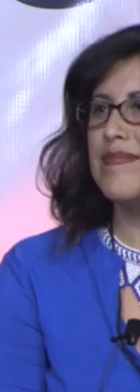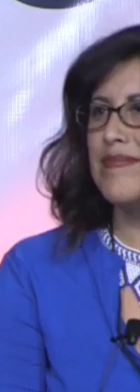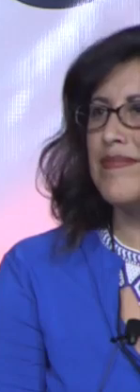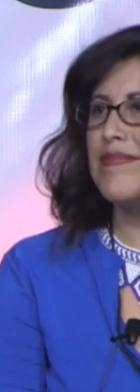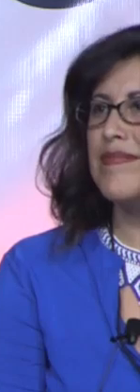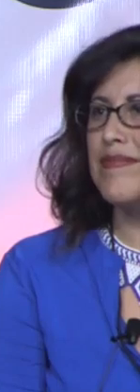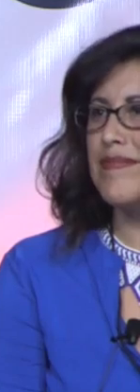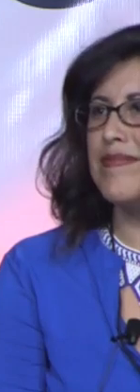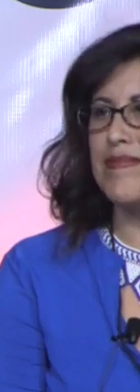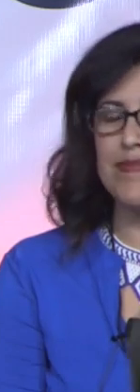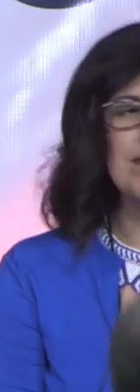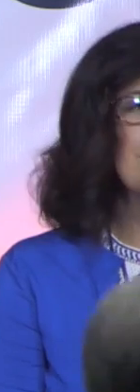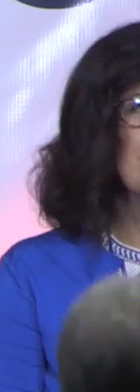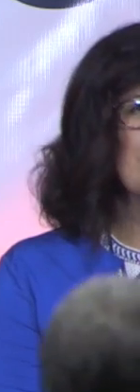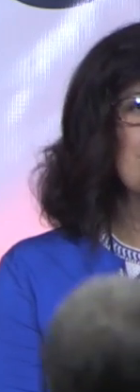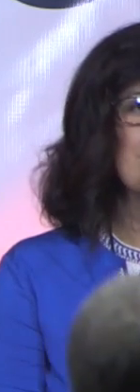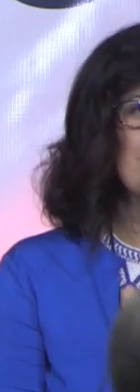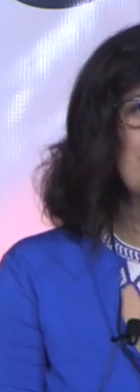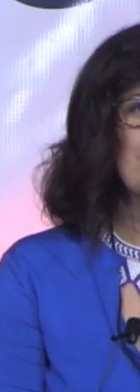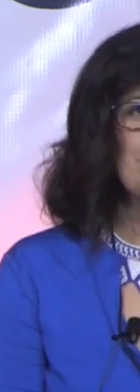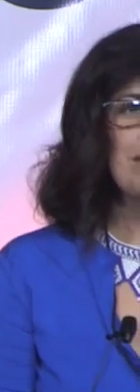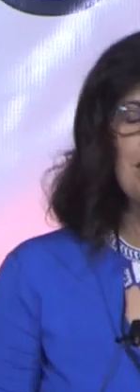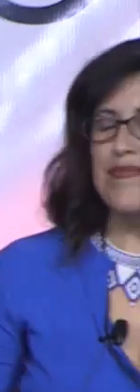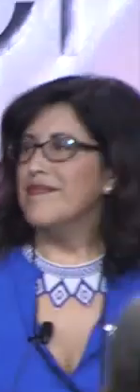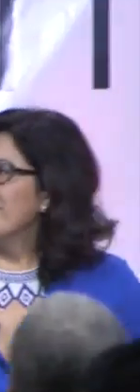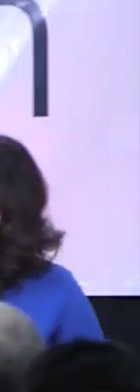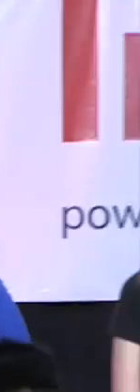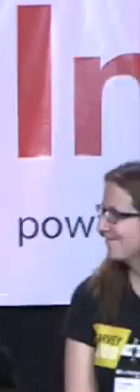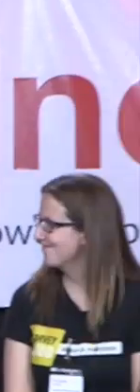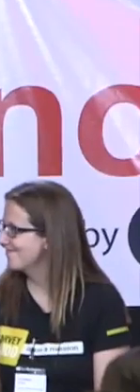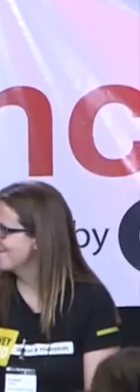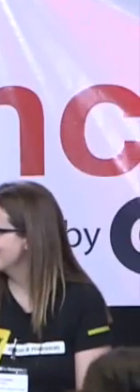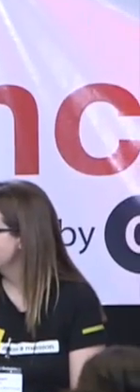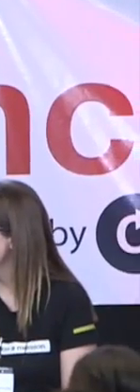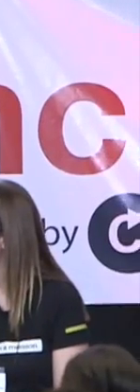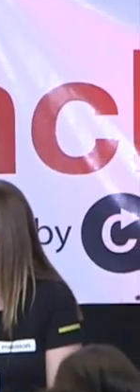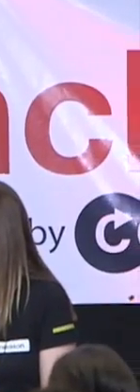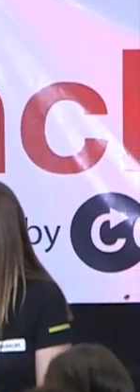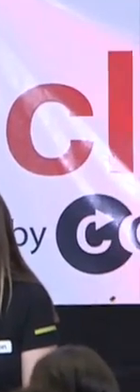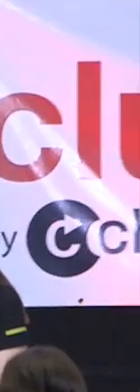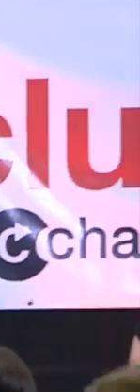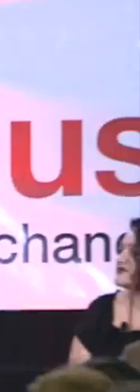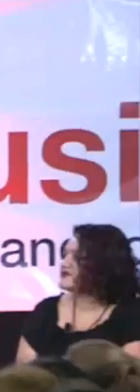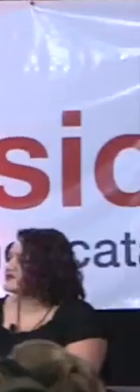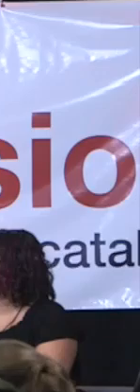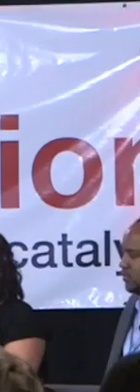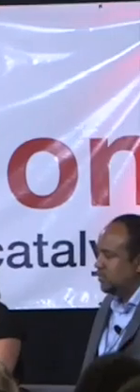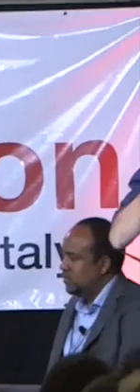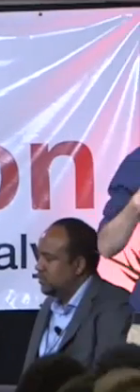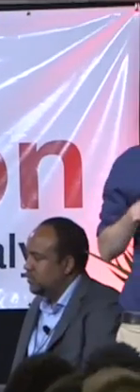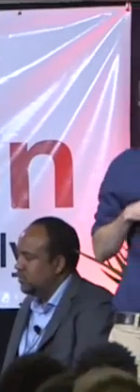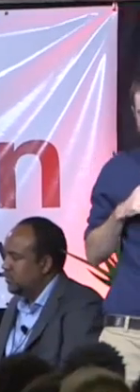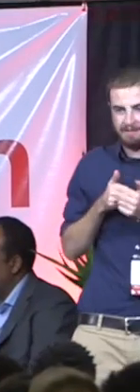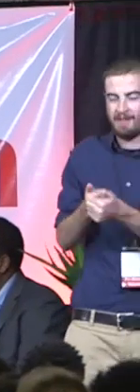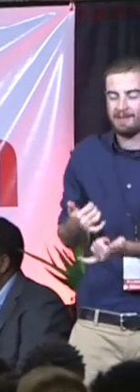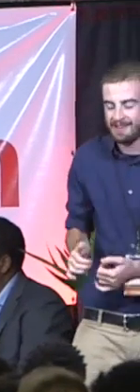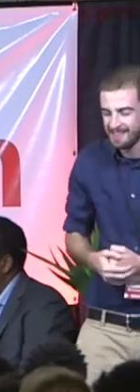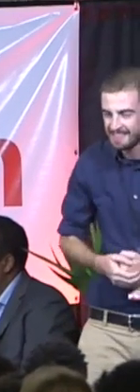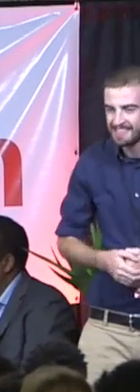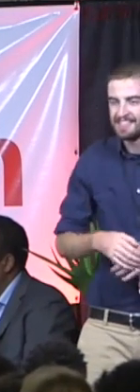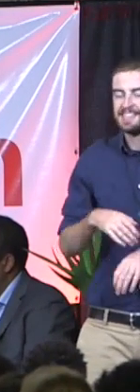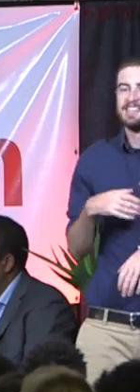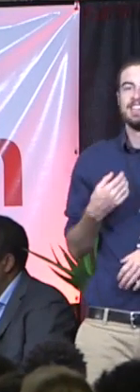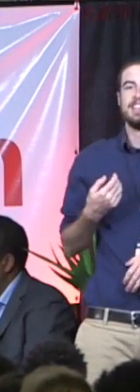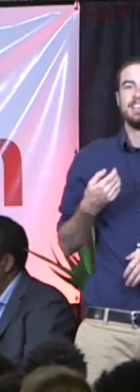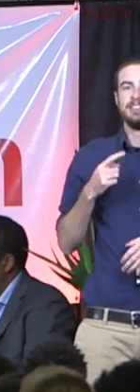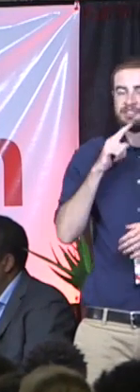game. Mm-hmm. Mm-hmm. What a great statement to follow. This is an amazing conference with